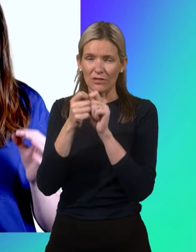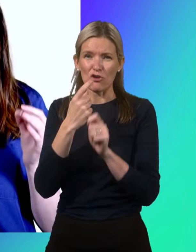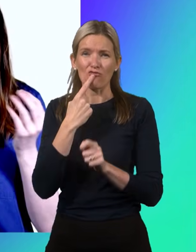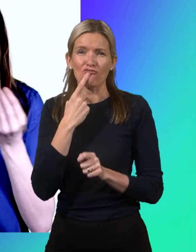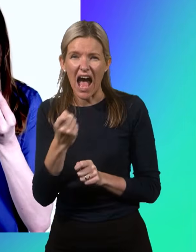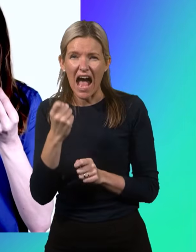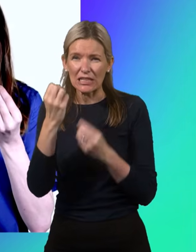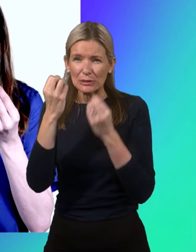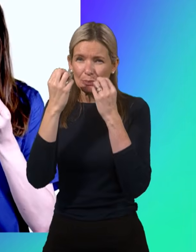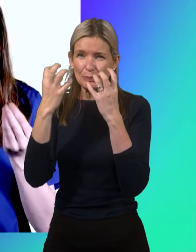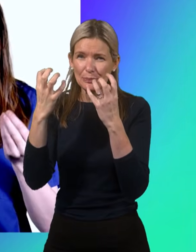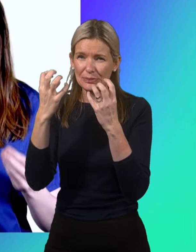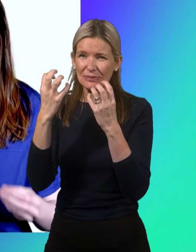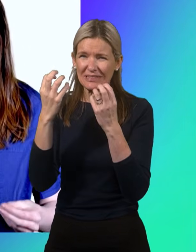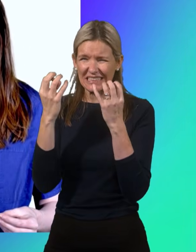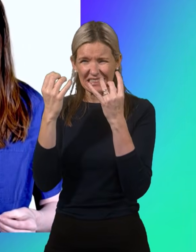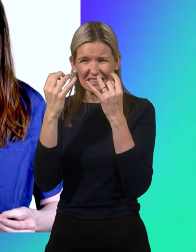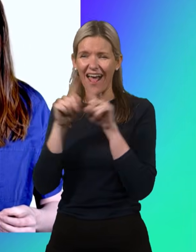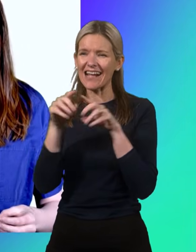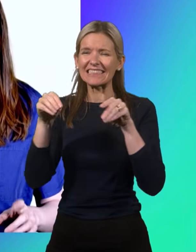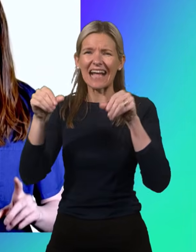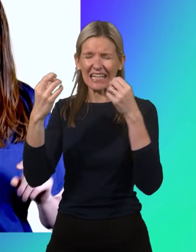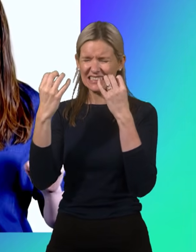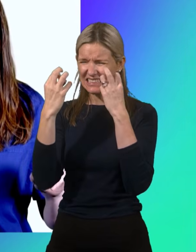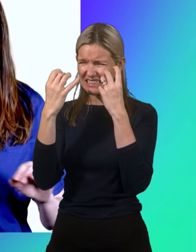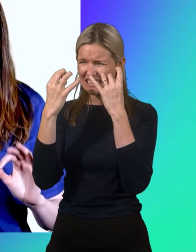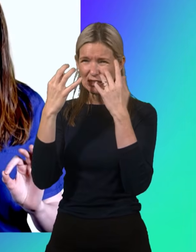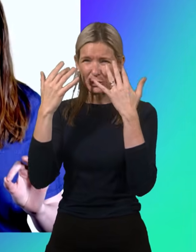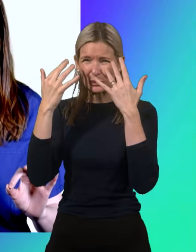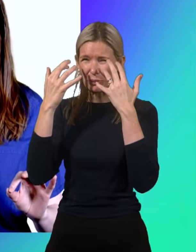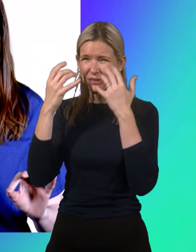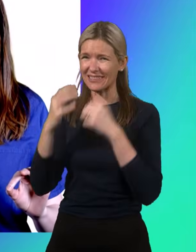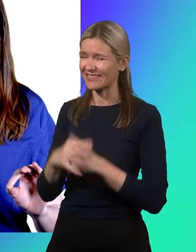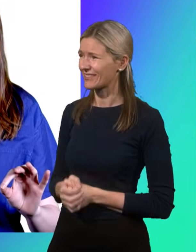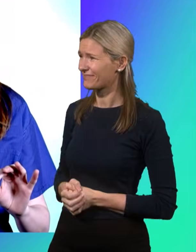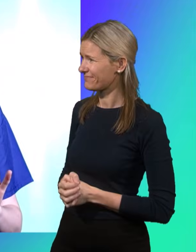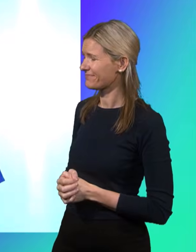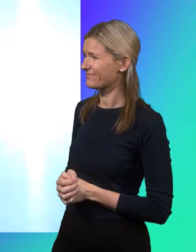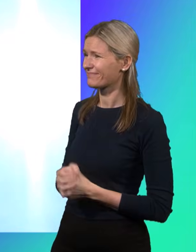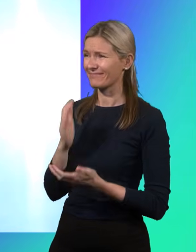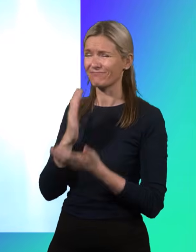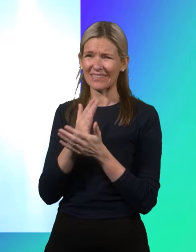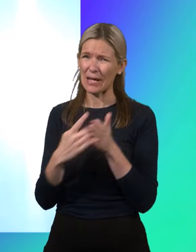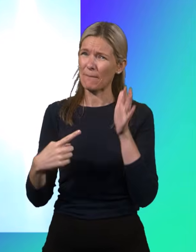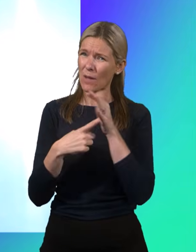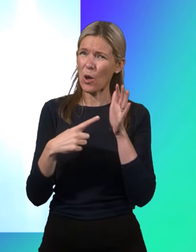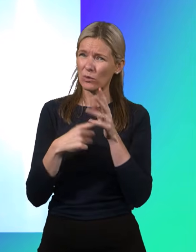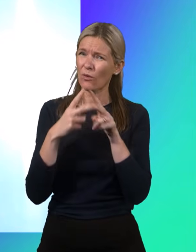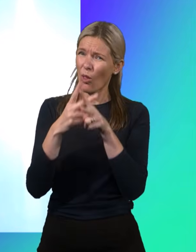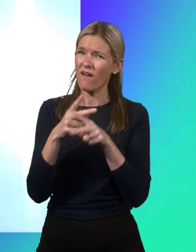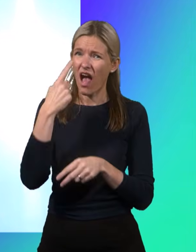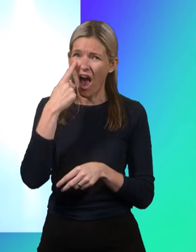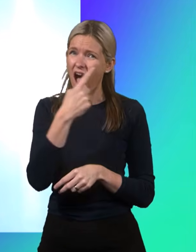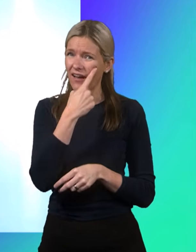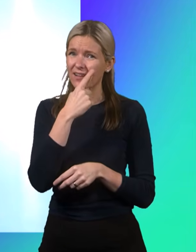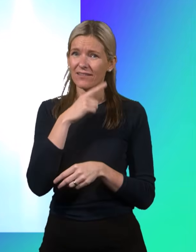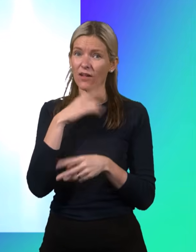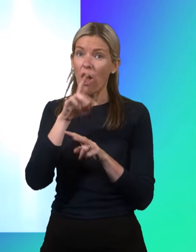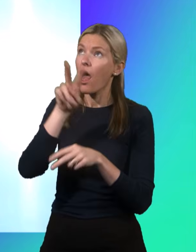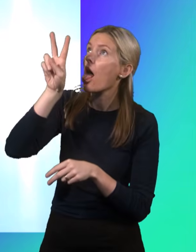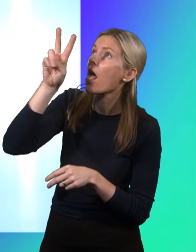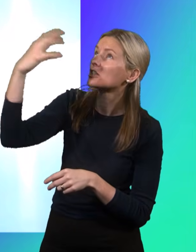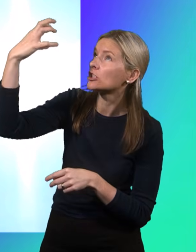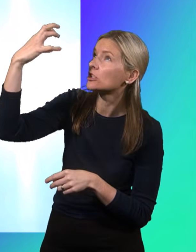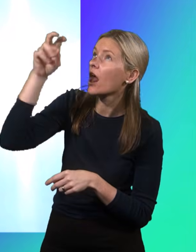puffy, and they can feel gritty like you've got sand in them. This is why it's so important to protect your eyes by firstly, never looking directly at the sun,